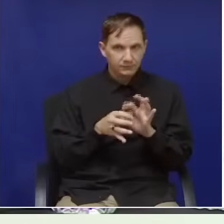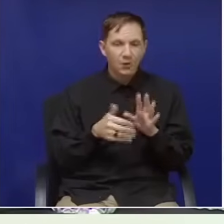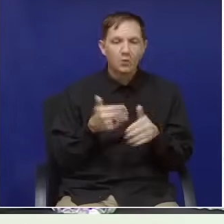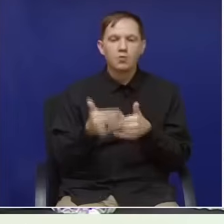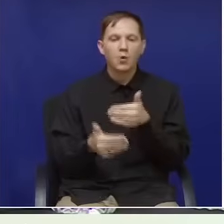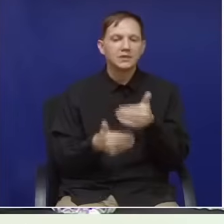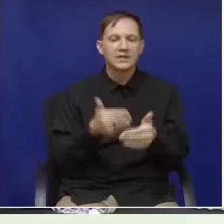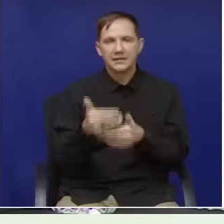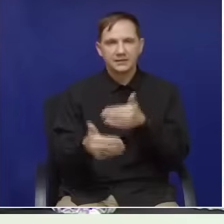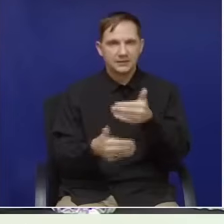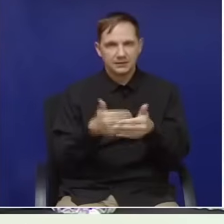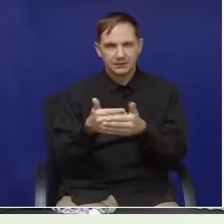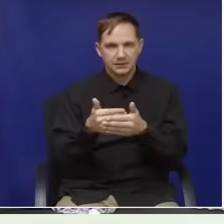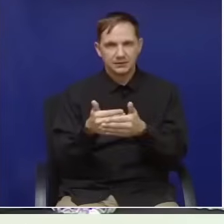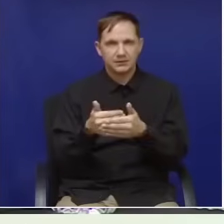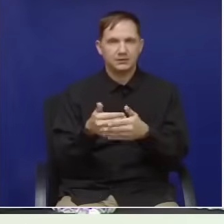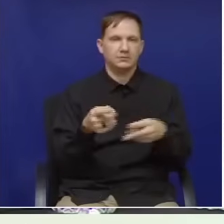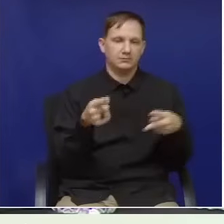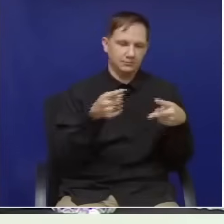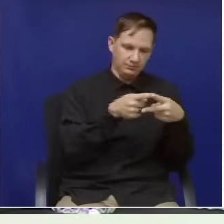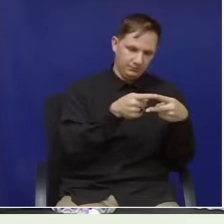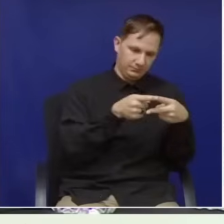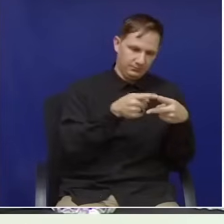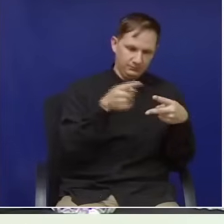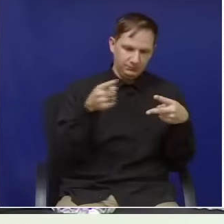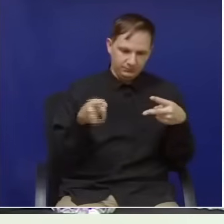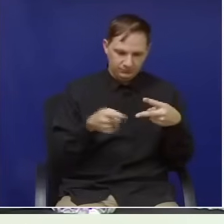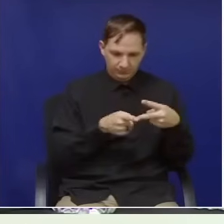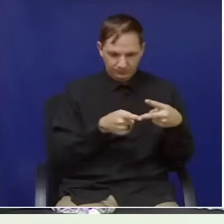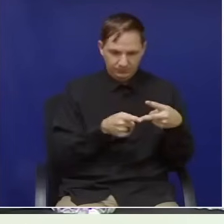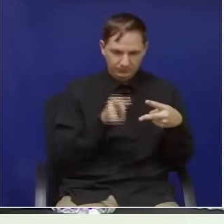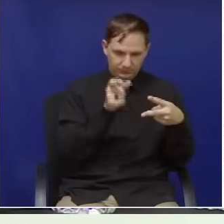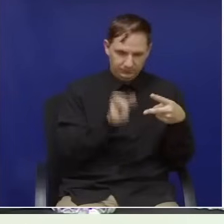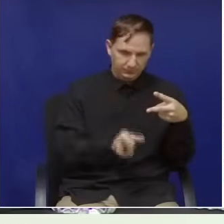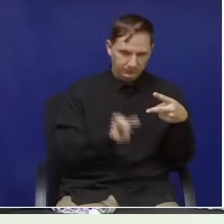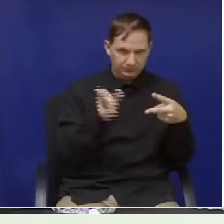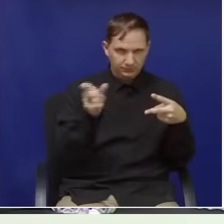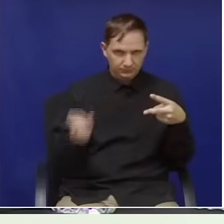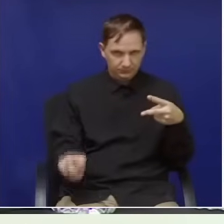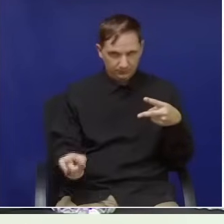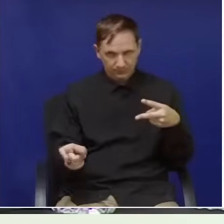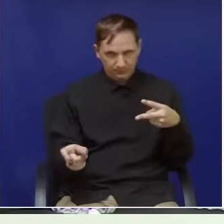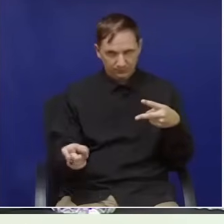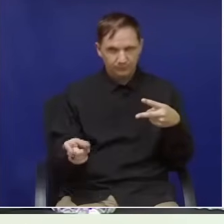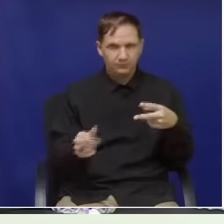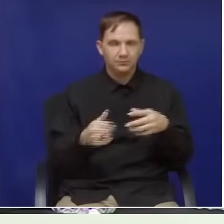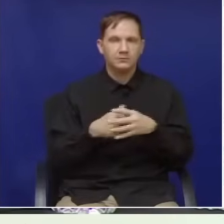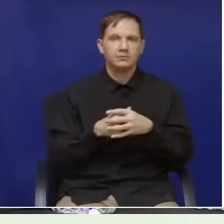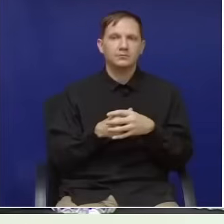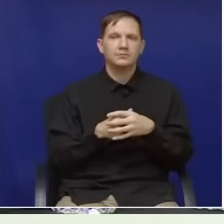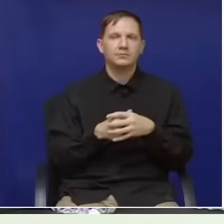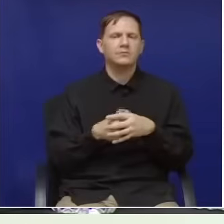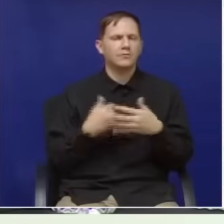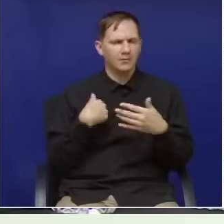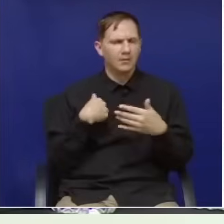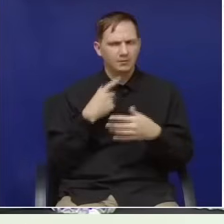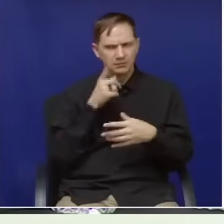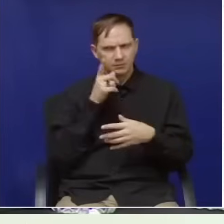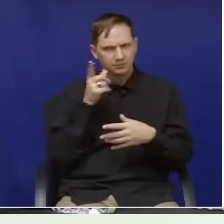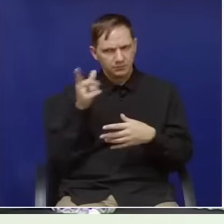processes affecting Major General Ruode and Constable Ricordo. I indicated